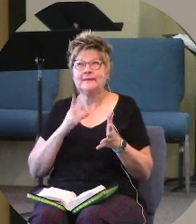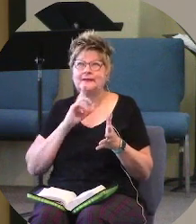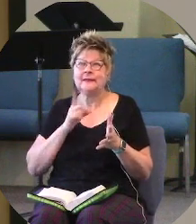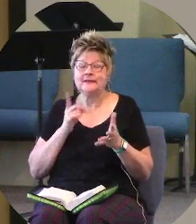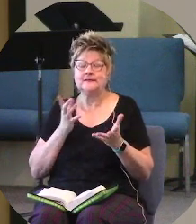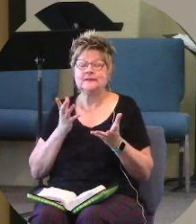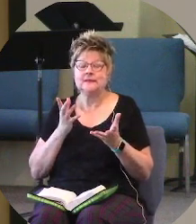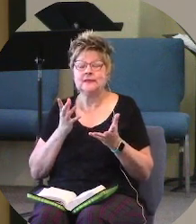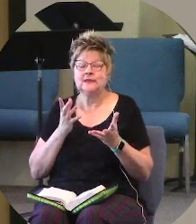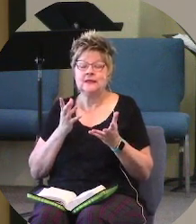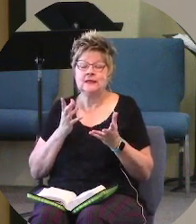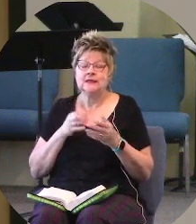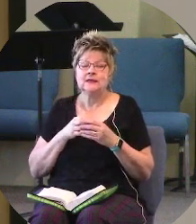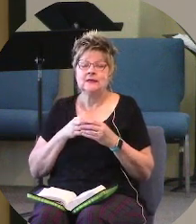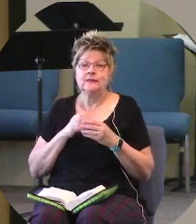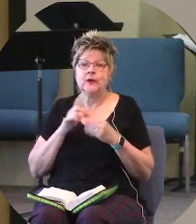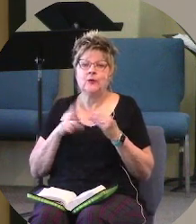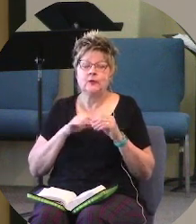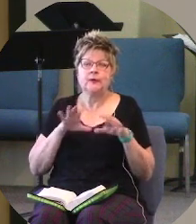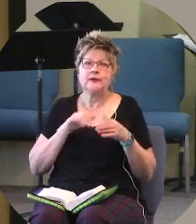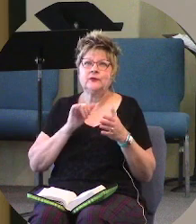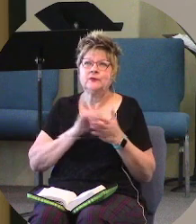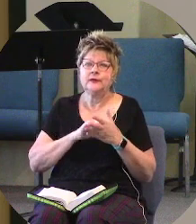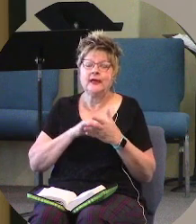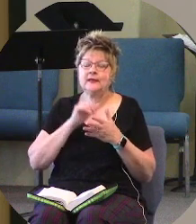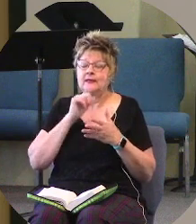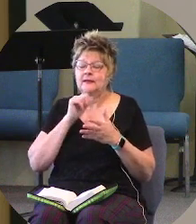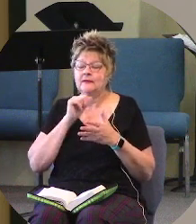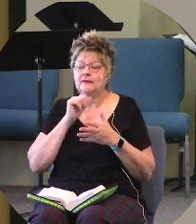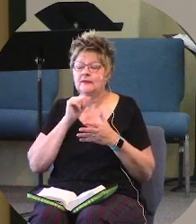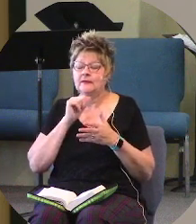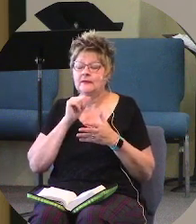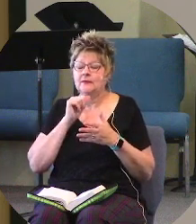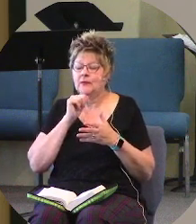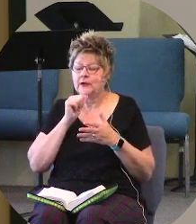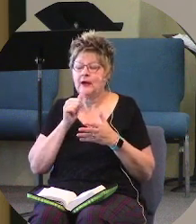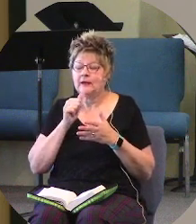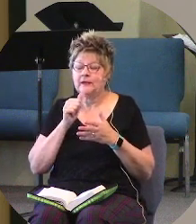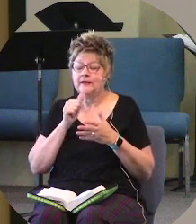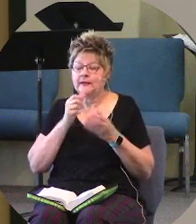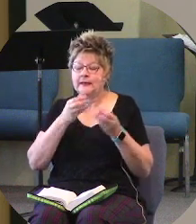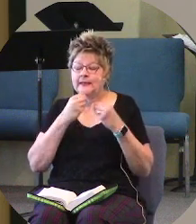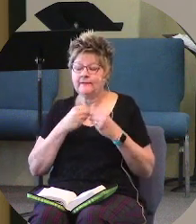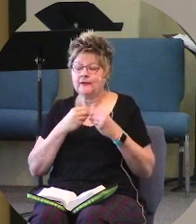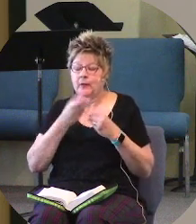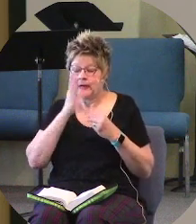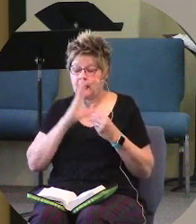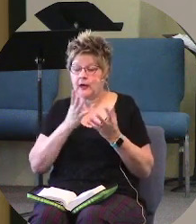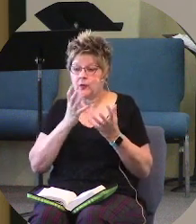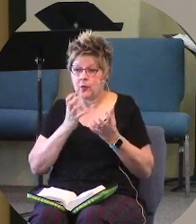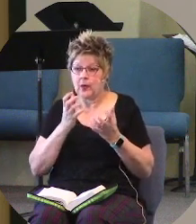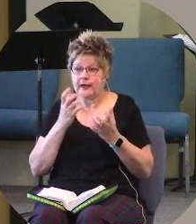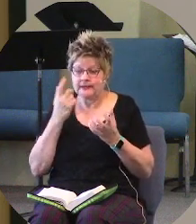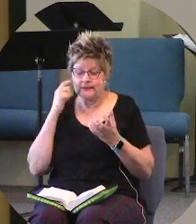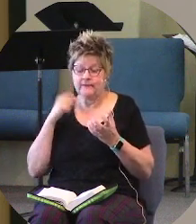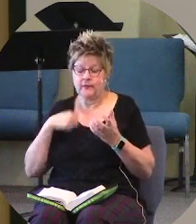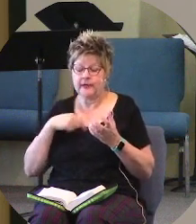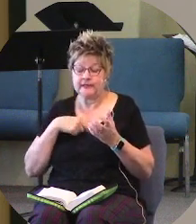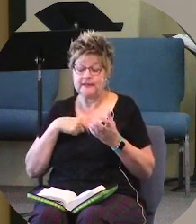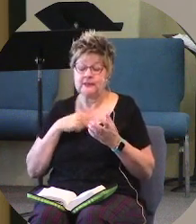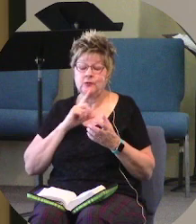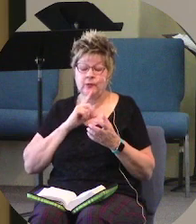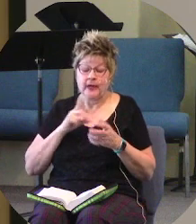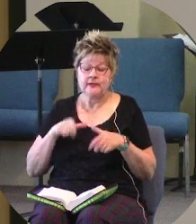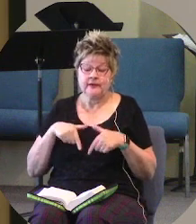But when we do that, then we don't get what God wants for us. Because this is the reality of life if you're a